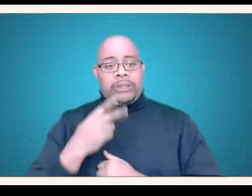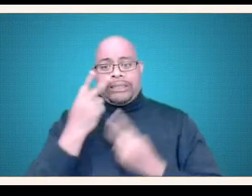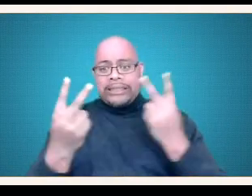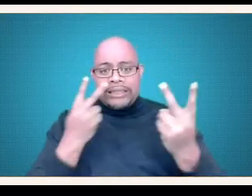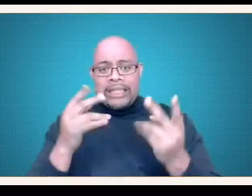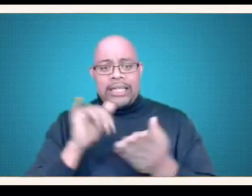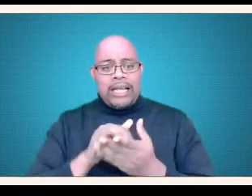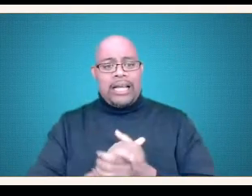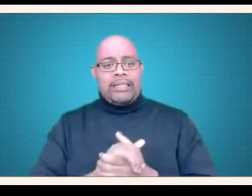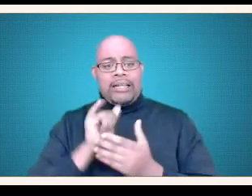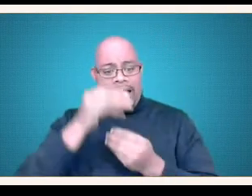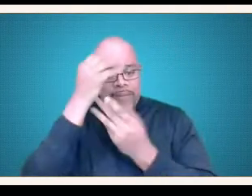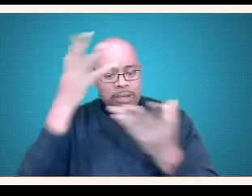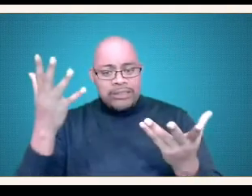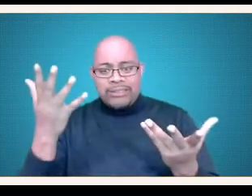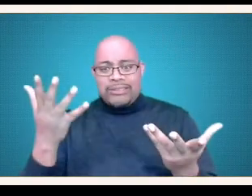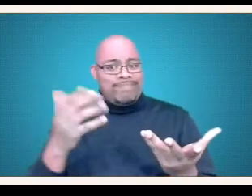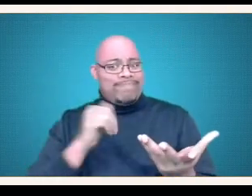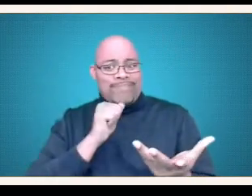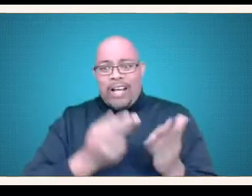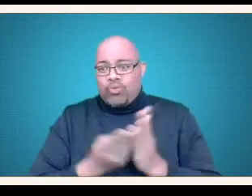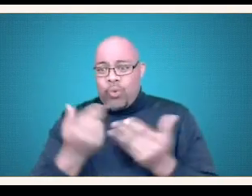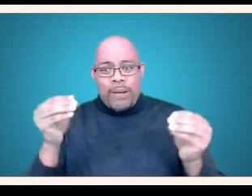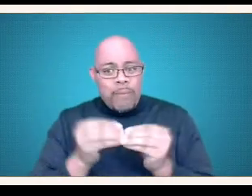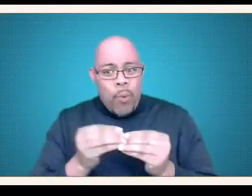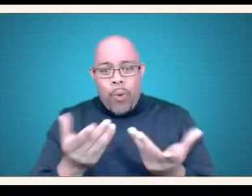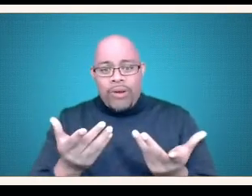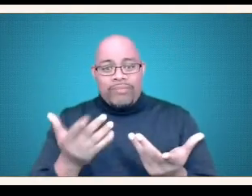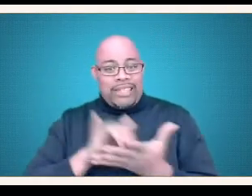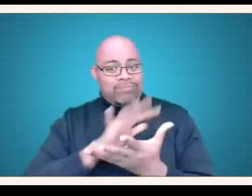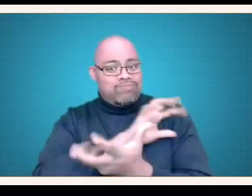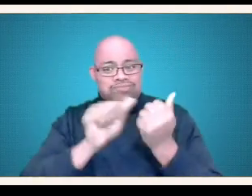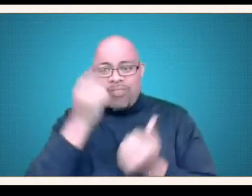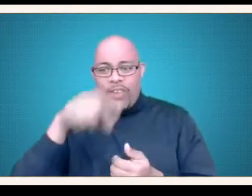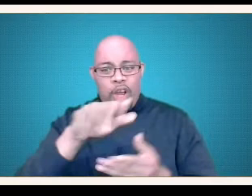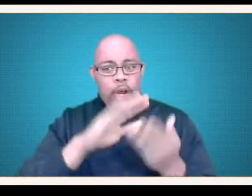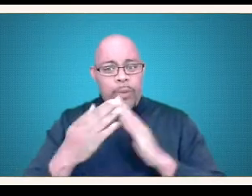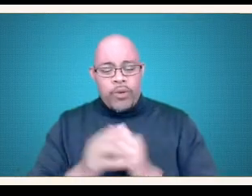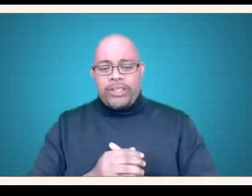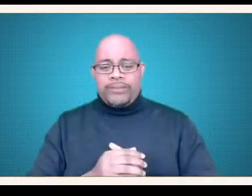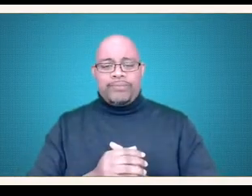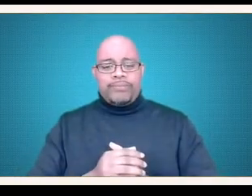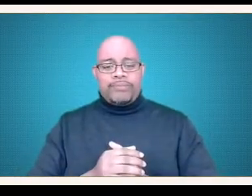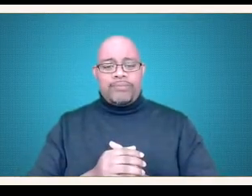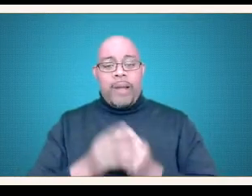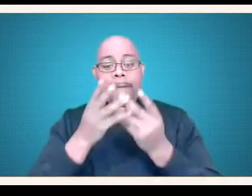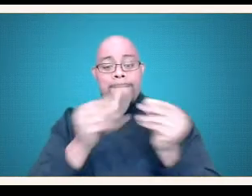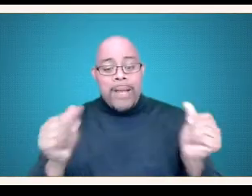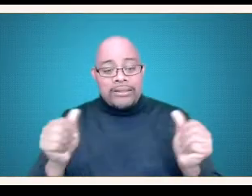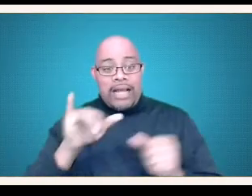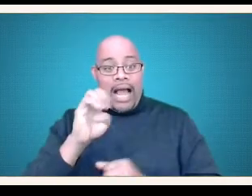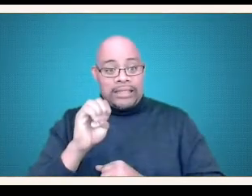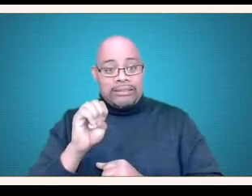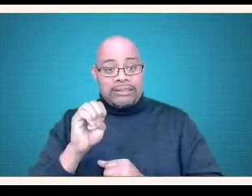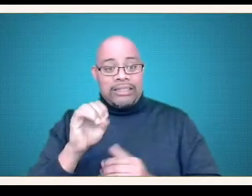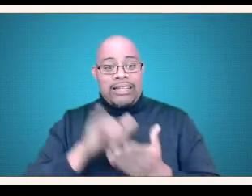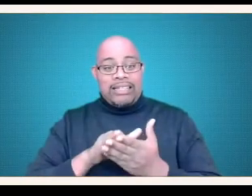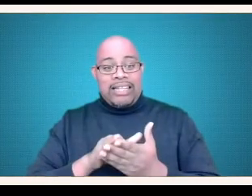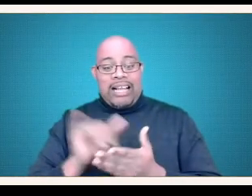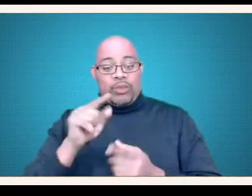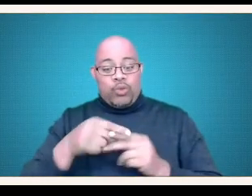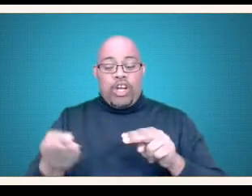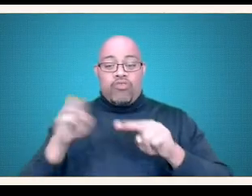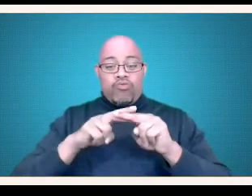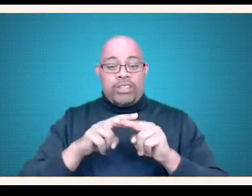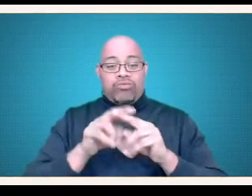changes, we're seeing that, this information no longer holds true, which is devastating for these communities. The melting of Arctic ice